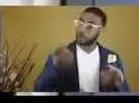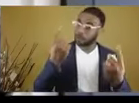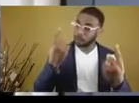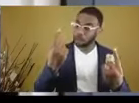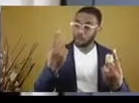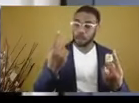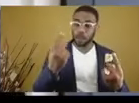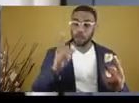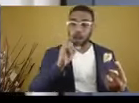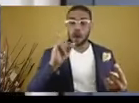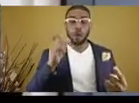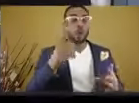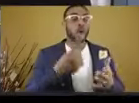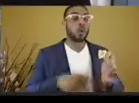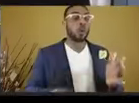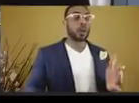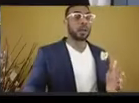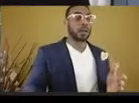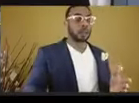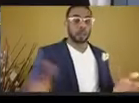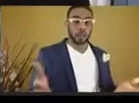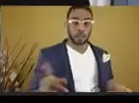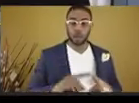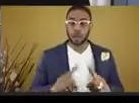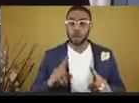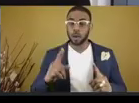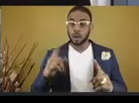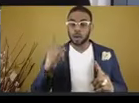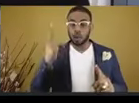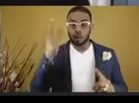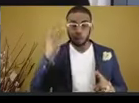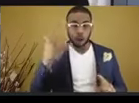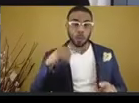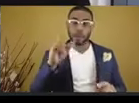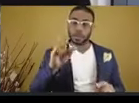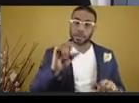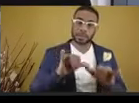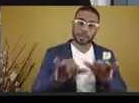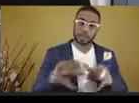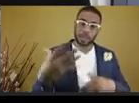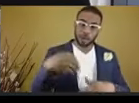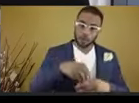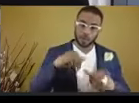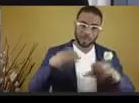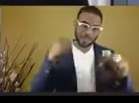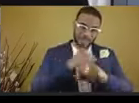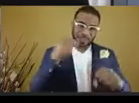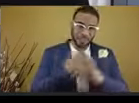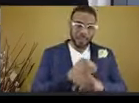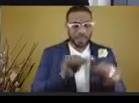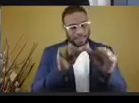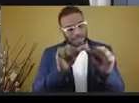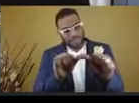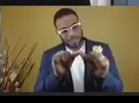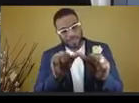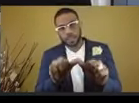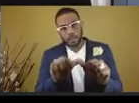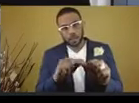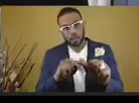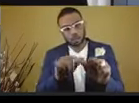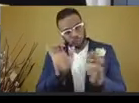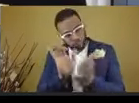not only what's at stake, but why we need to stay engaged in this fight and continue to plow